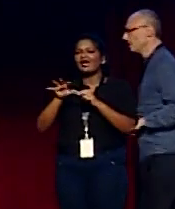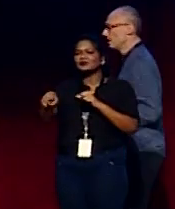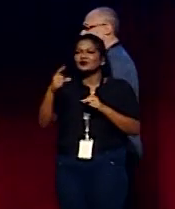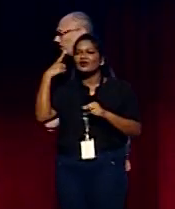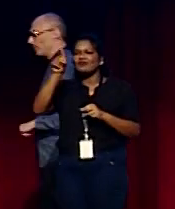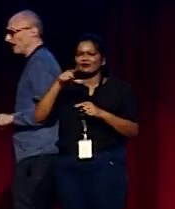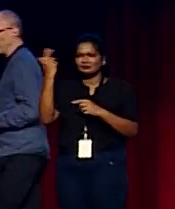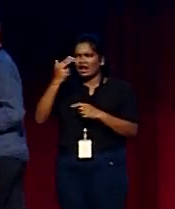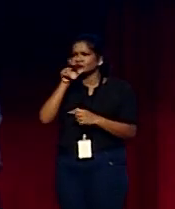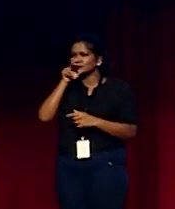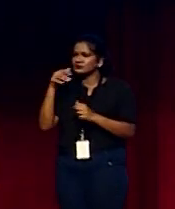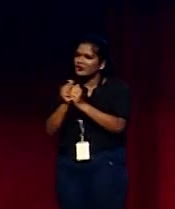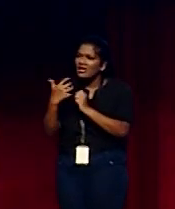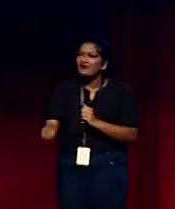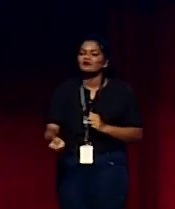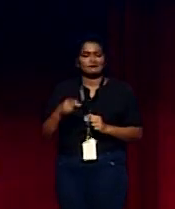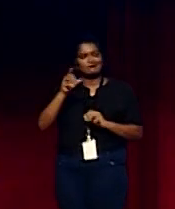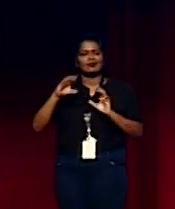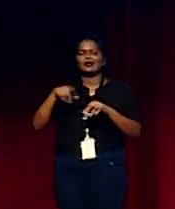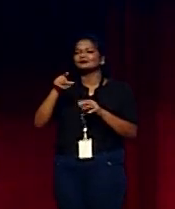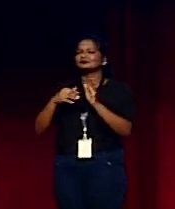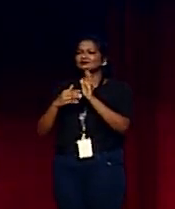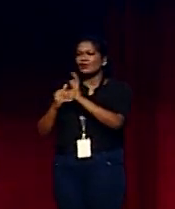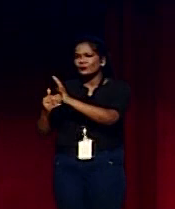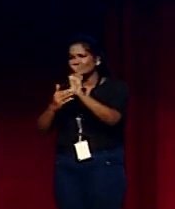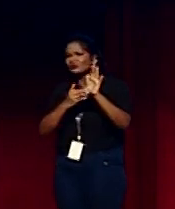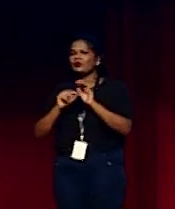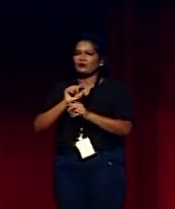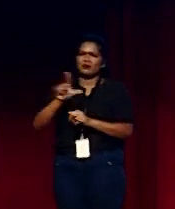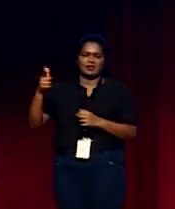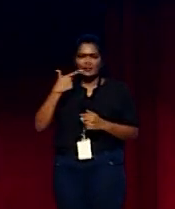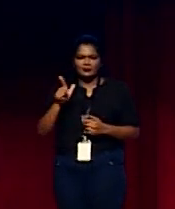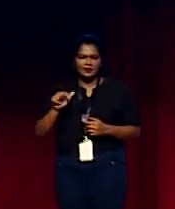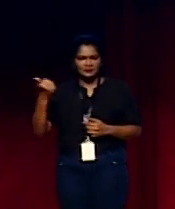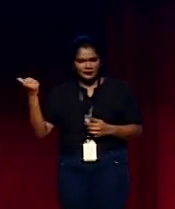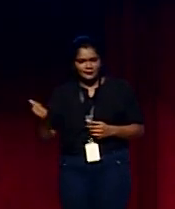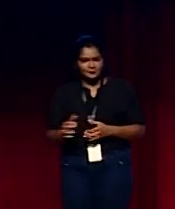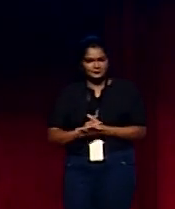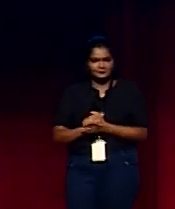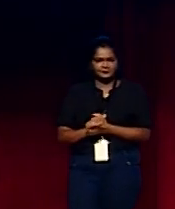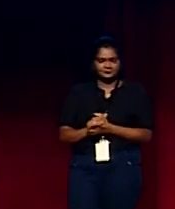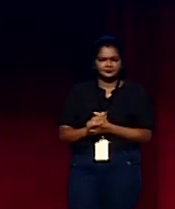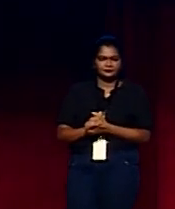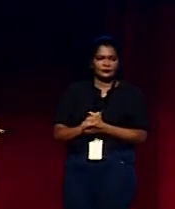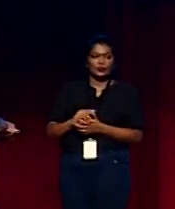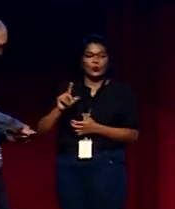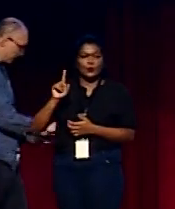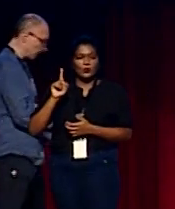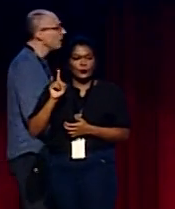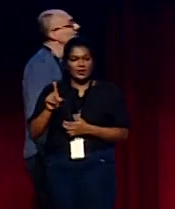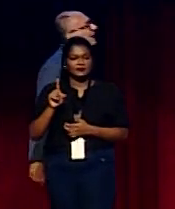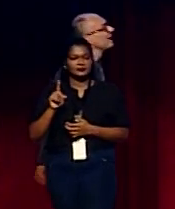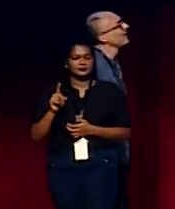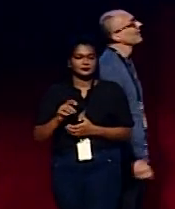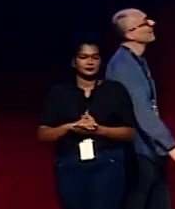that. And then you can exploit that in order to make all kinds of other elements out of it. And one in